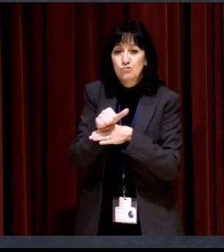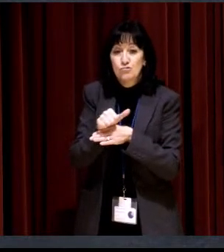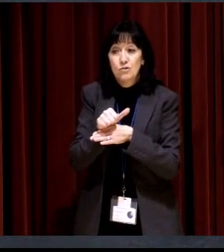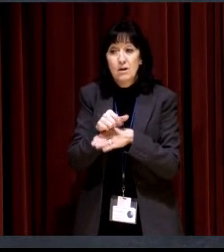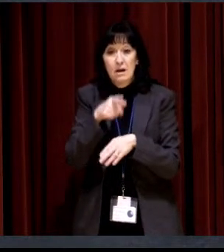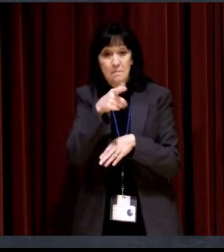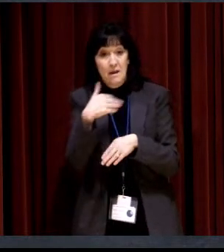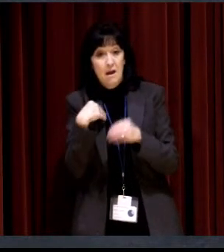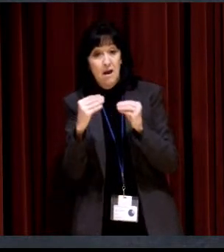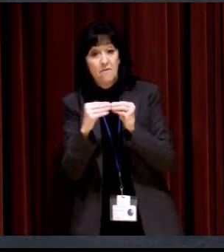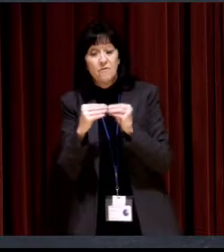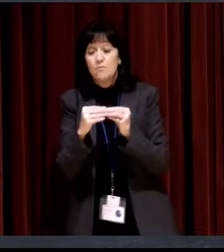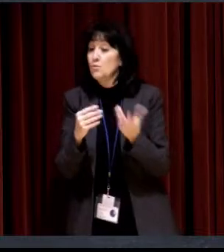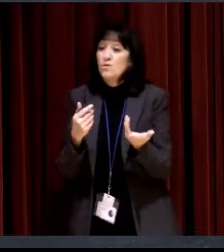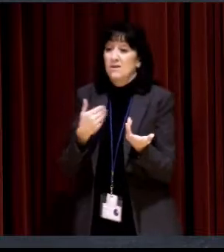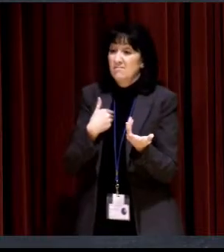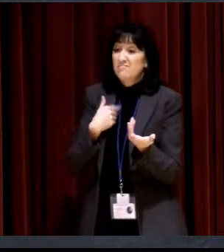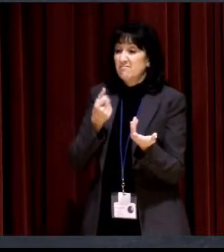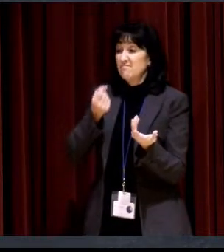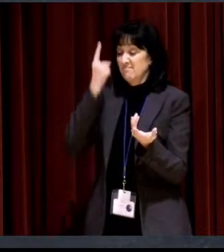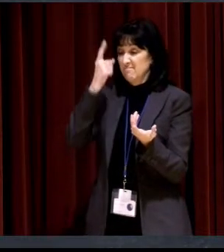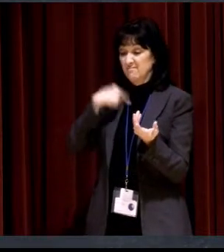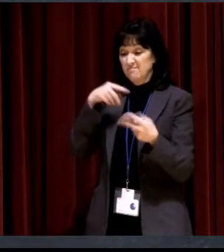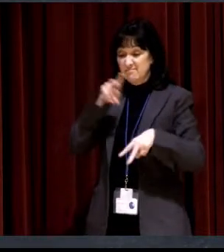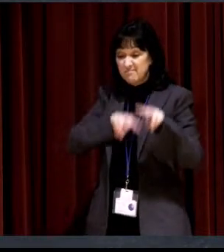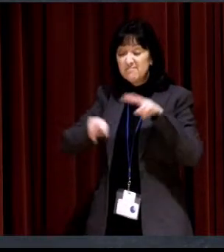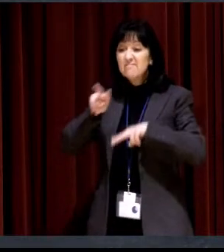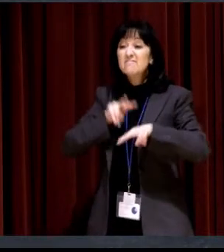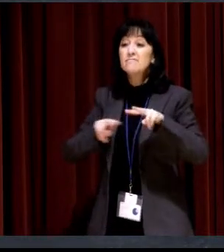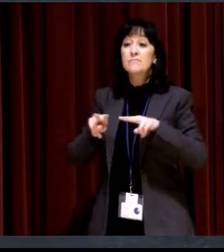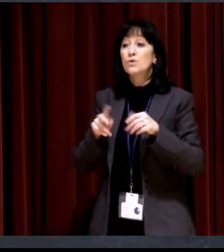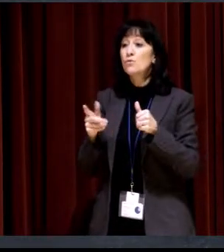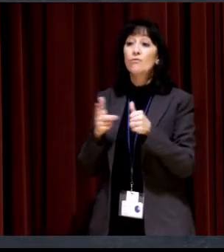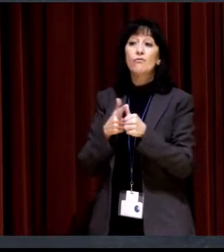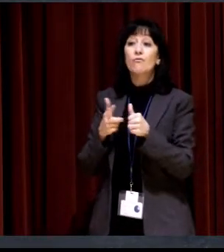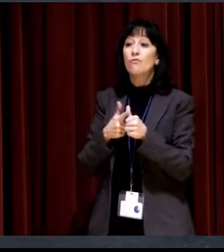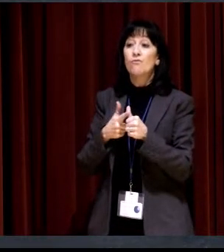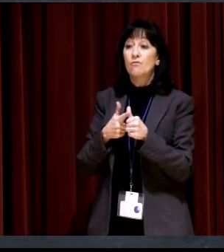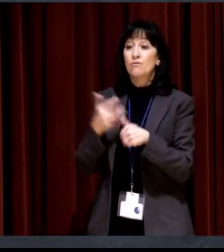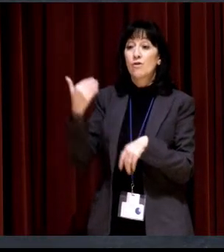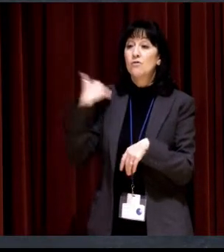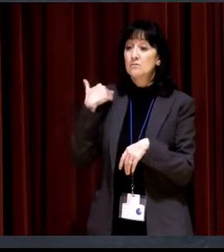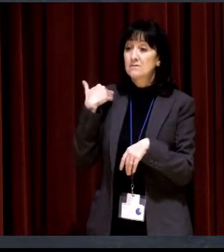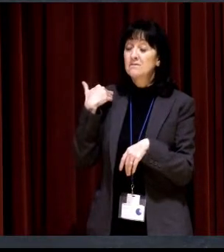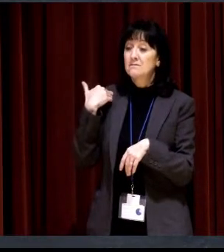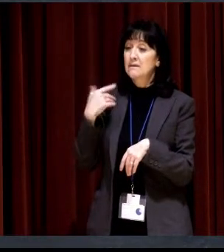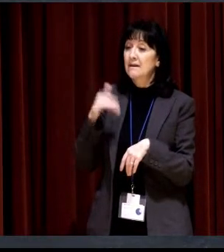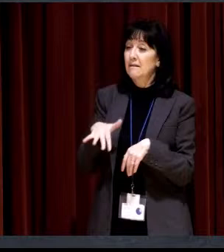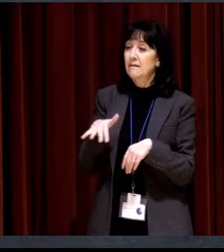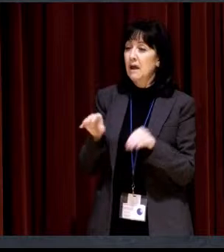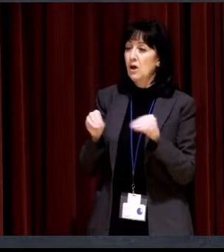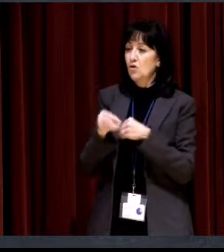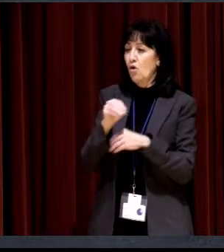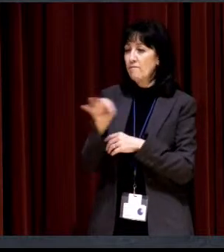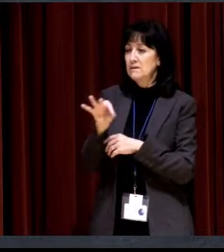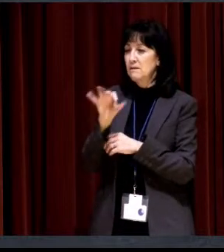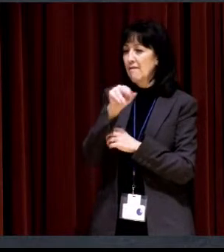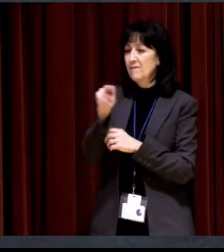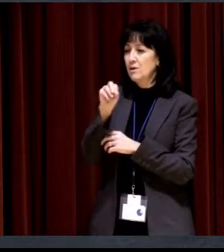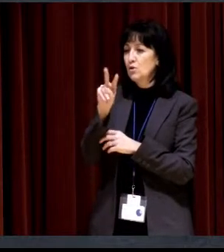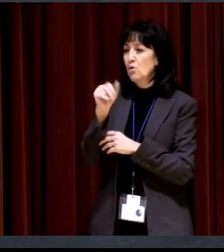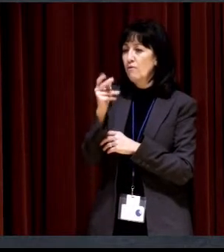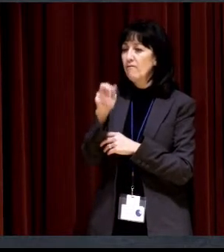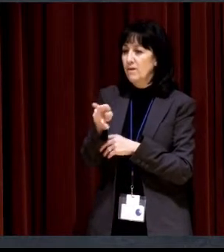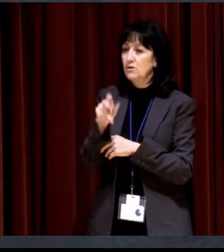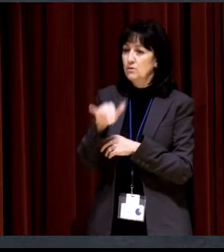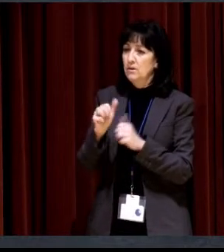just observe that one of the first things that we did with this, it was called the Office of Innovation there,